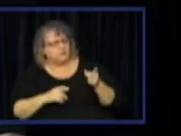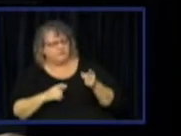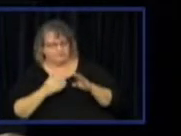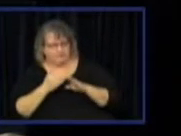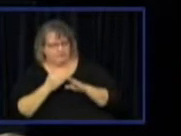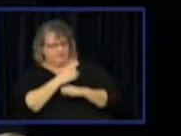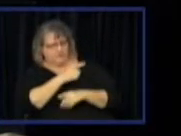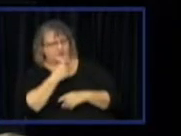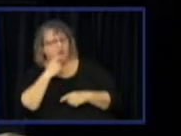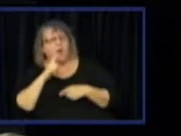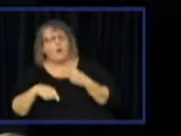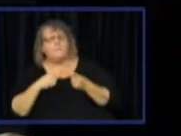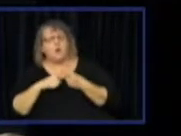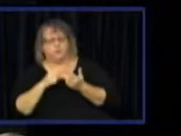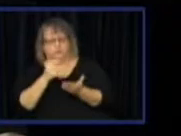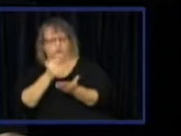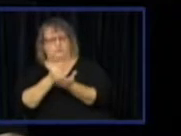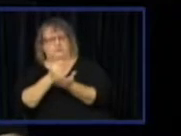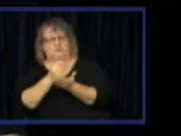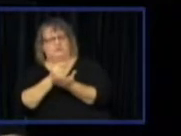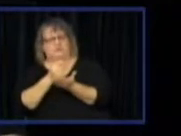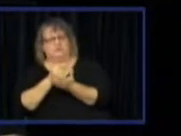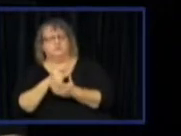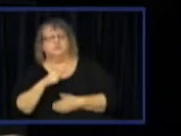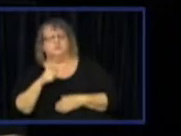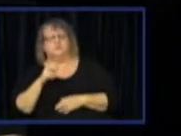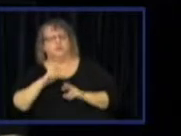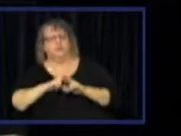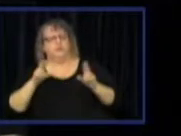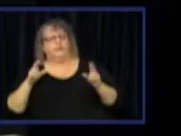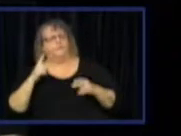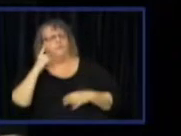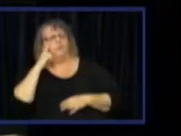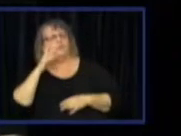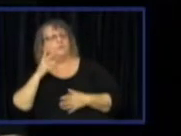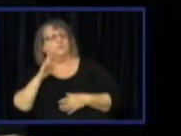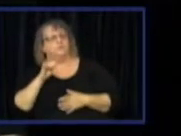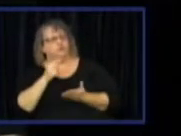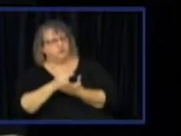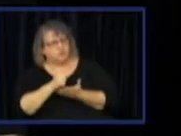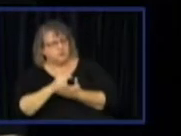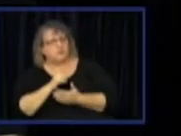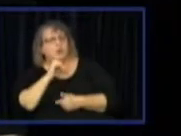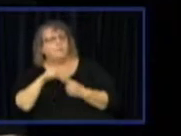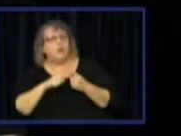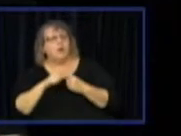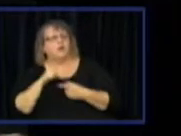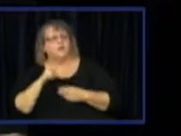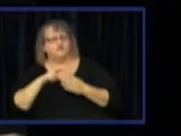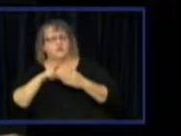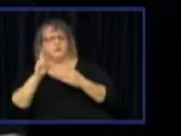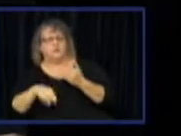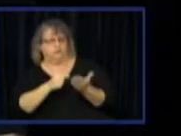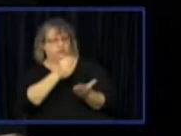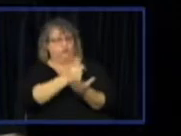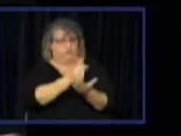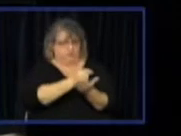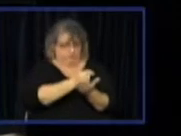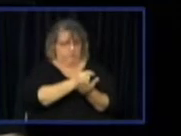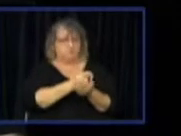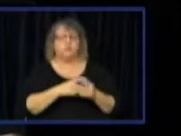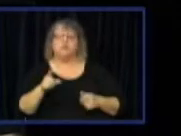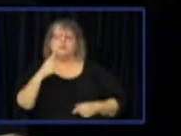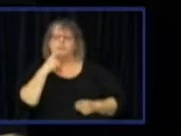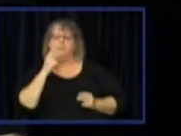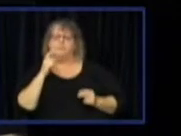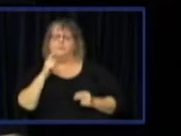little bit. You mentioned the treatment that's available, and you talked a little bit about the outcome. So